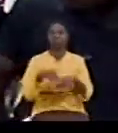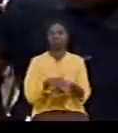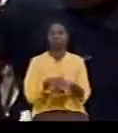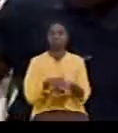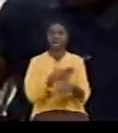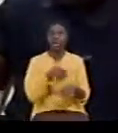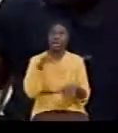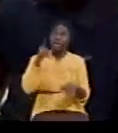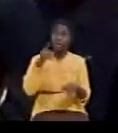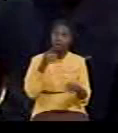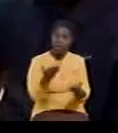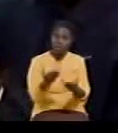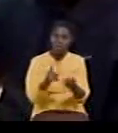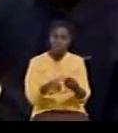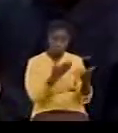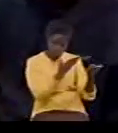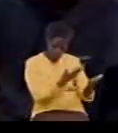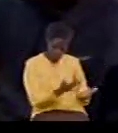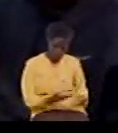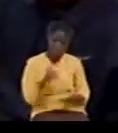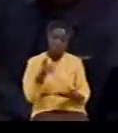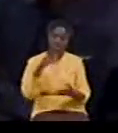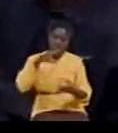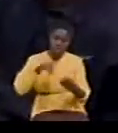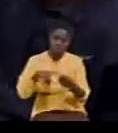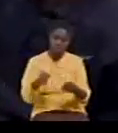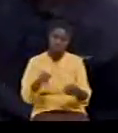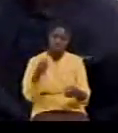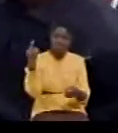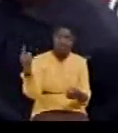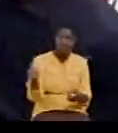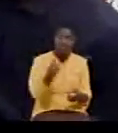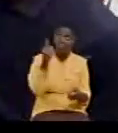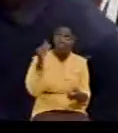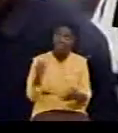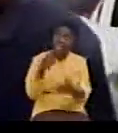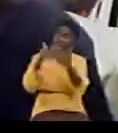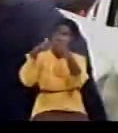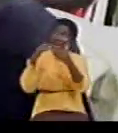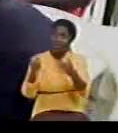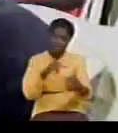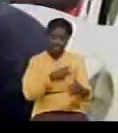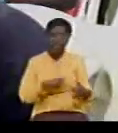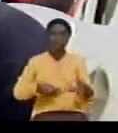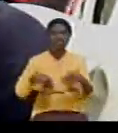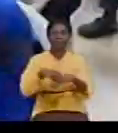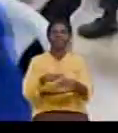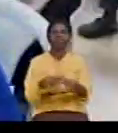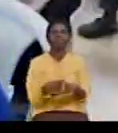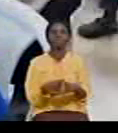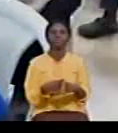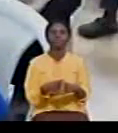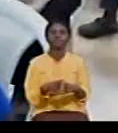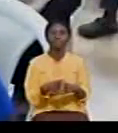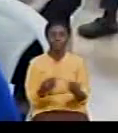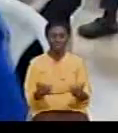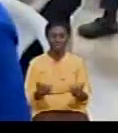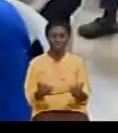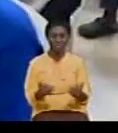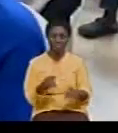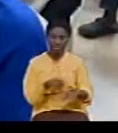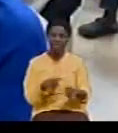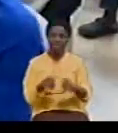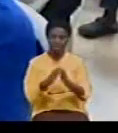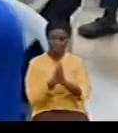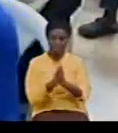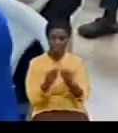to bring you to the eternal kingdom. Heads bowed, eyes closed. You